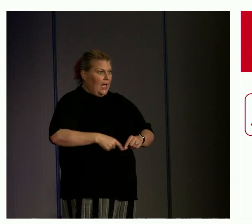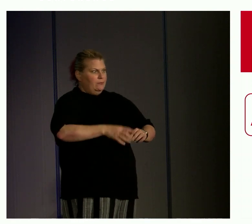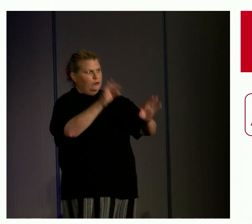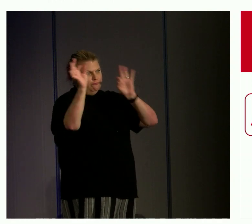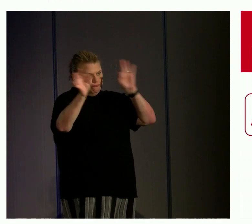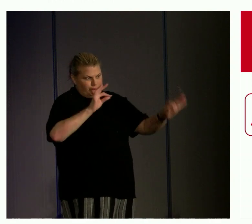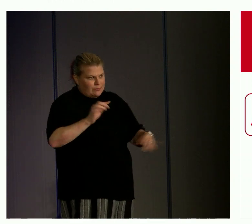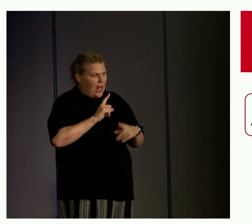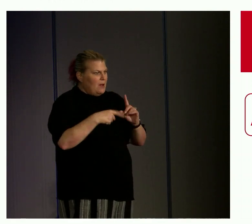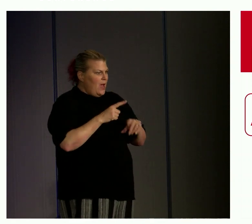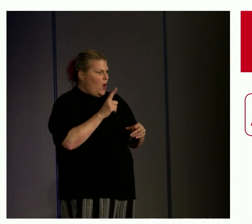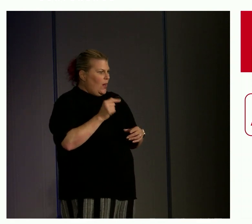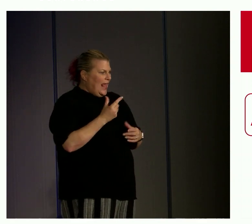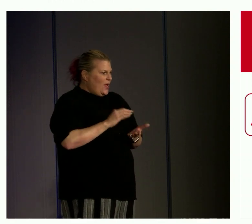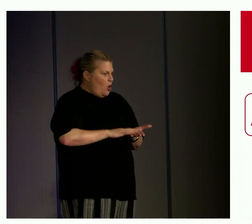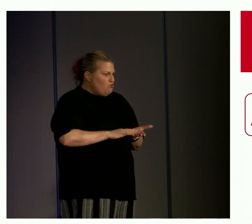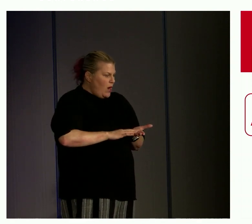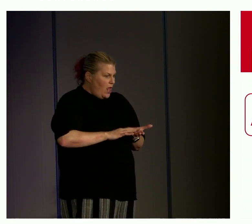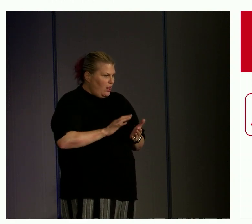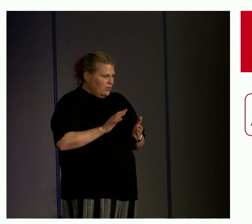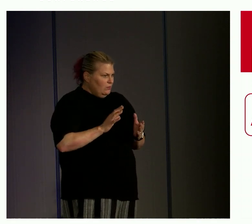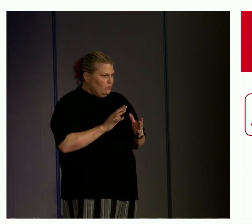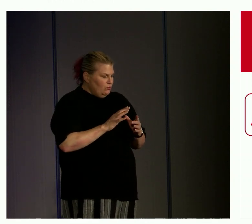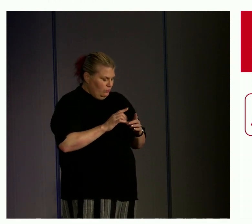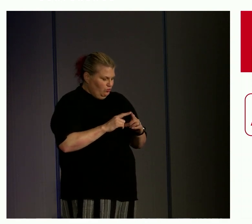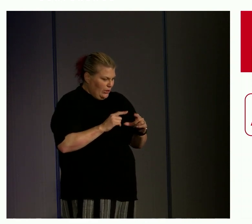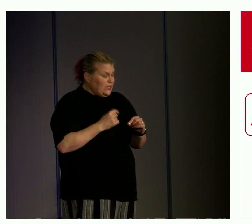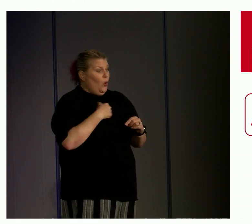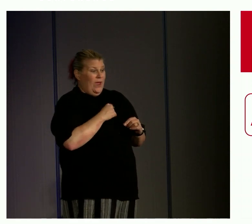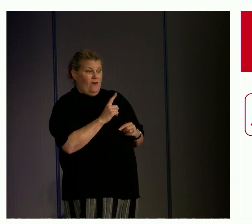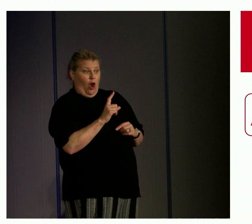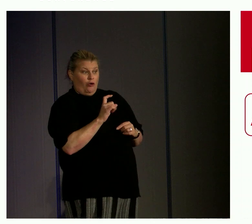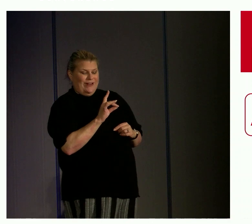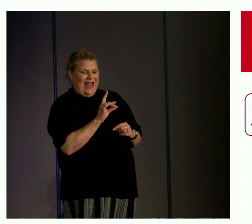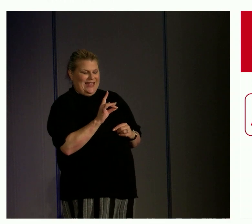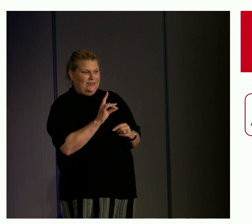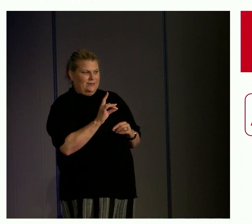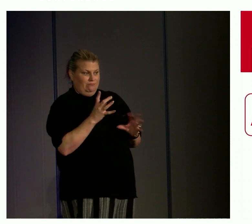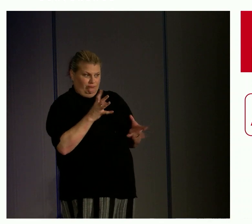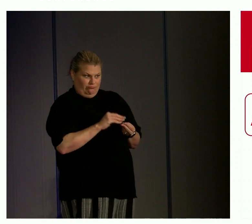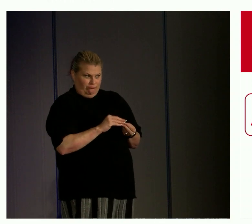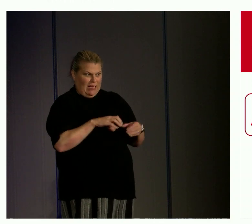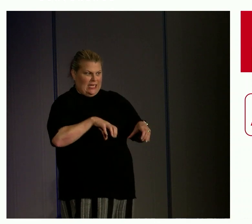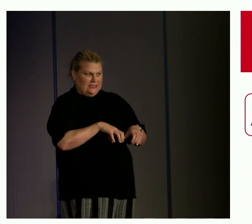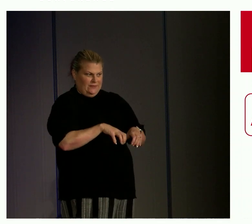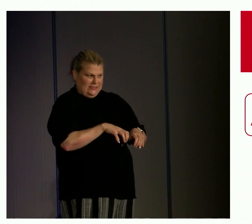And so far, we have 108 activities, and they are